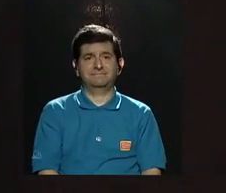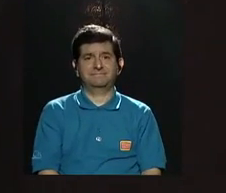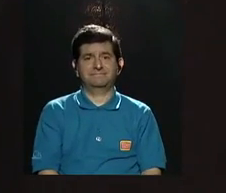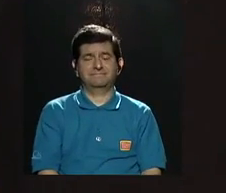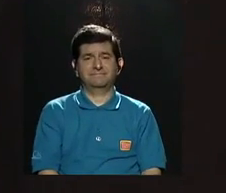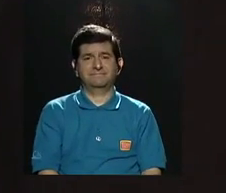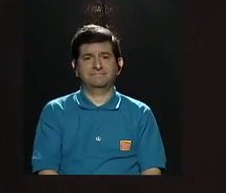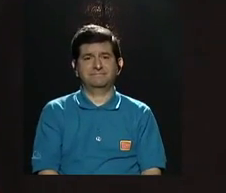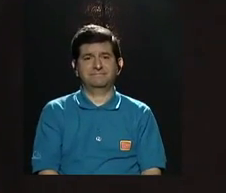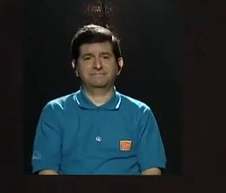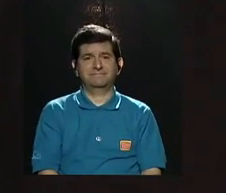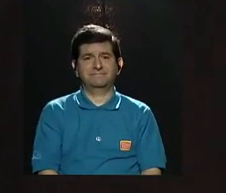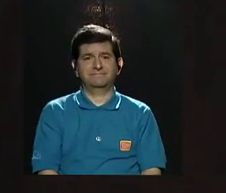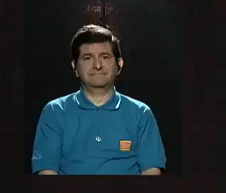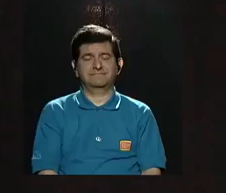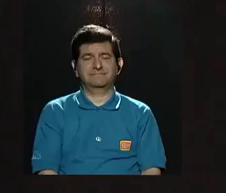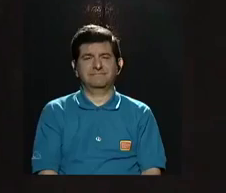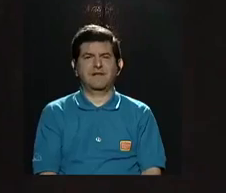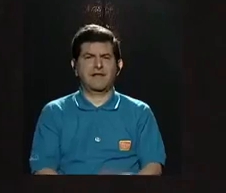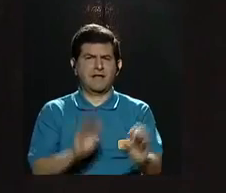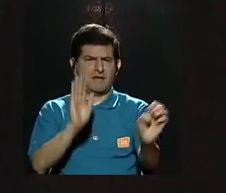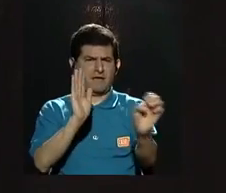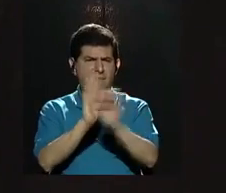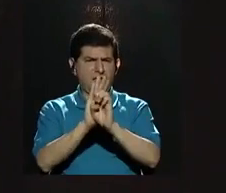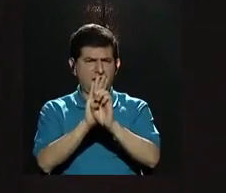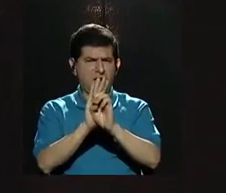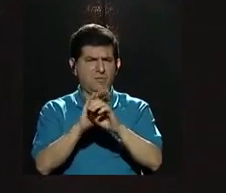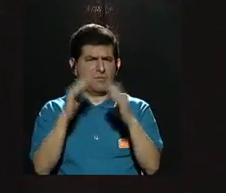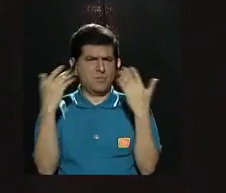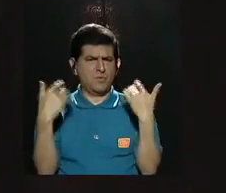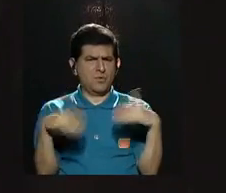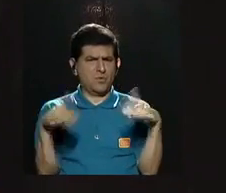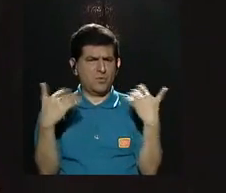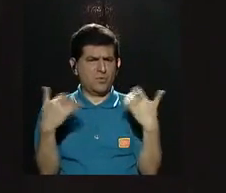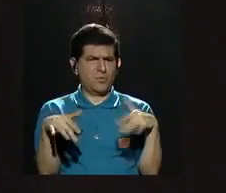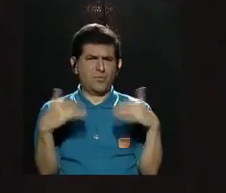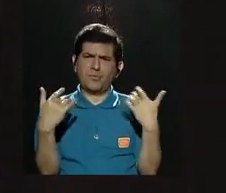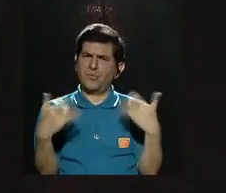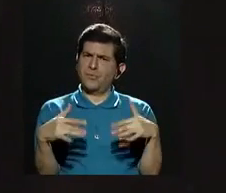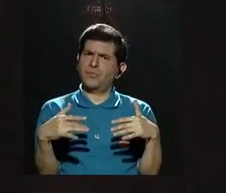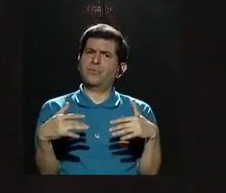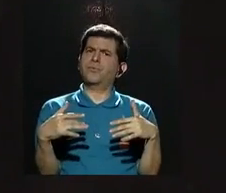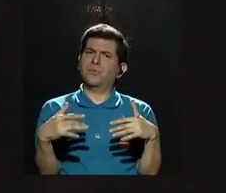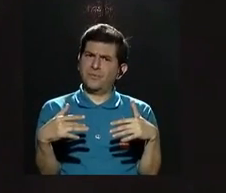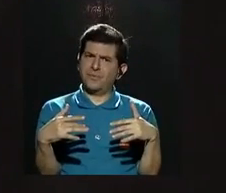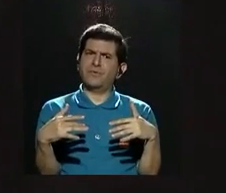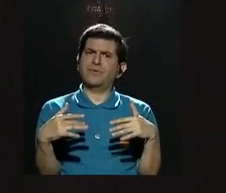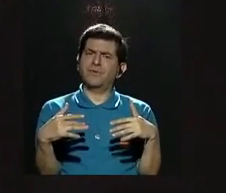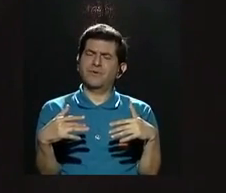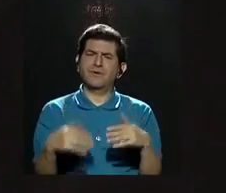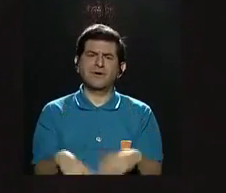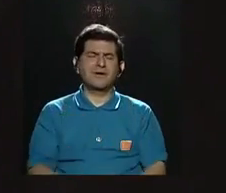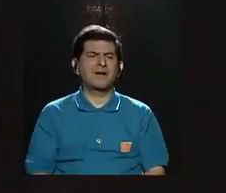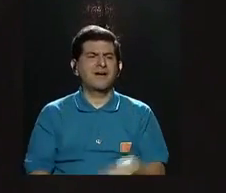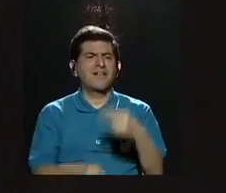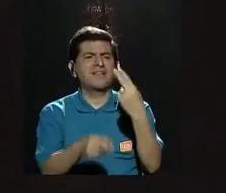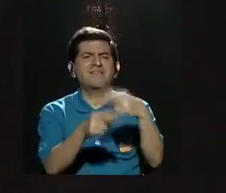What greater example of what has come to be called